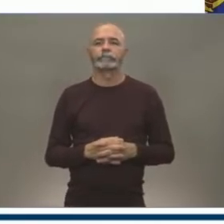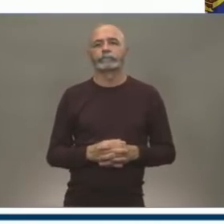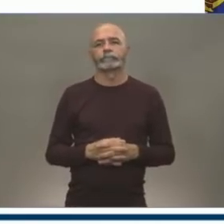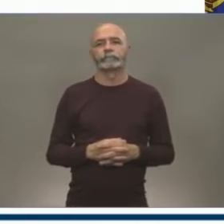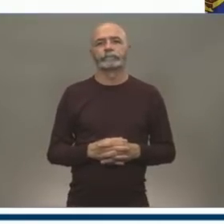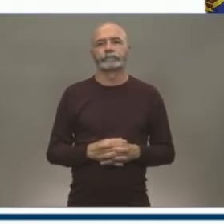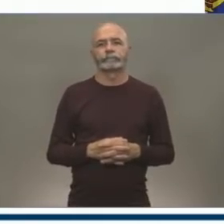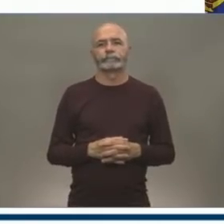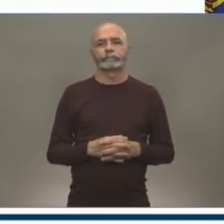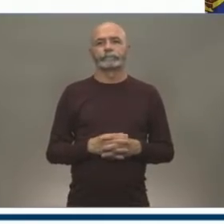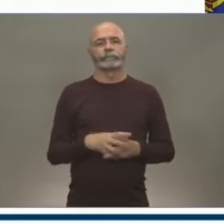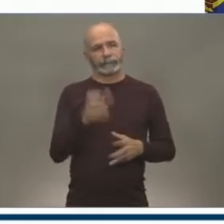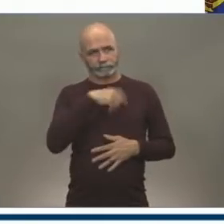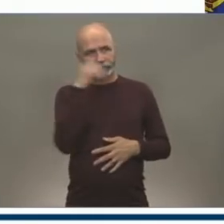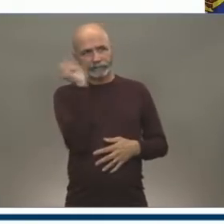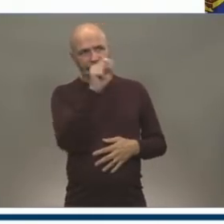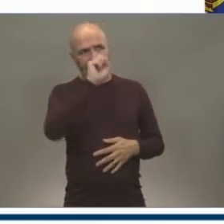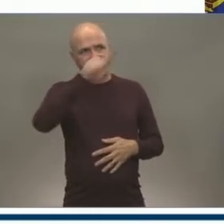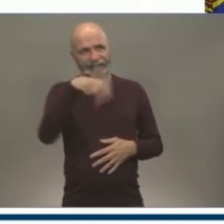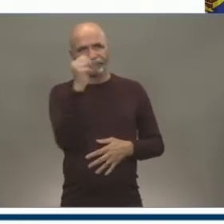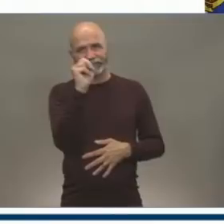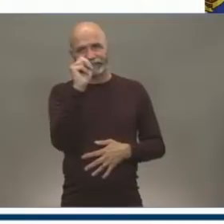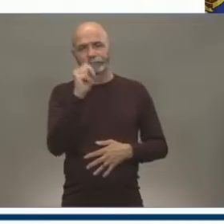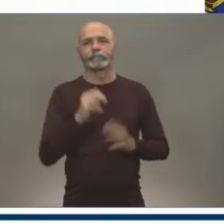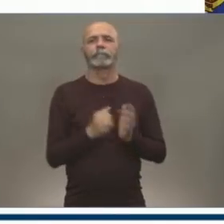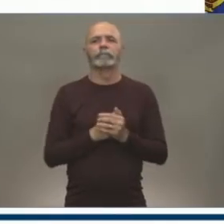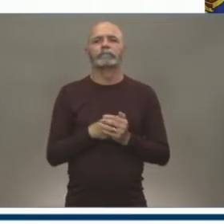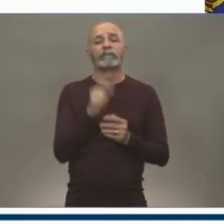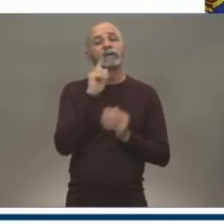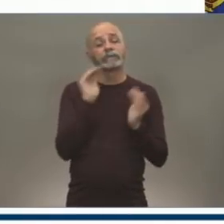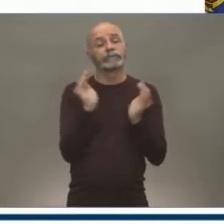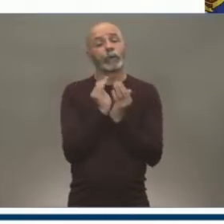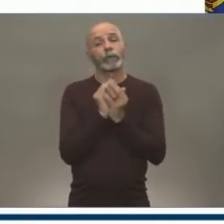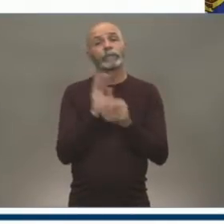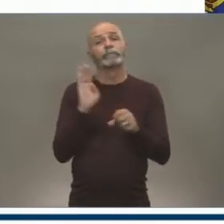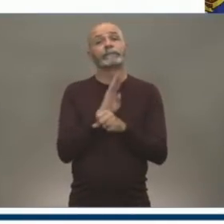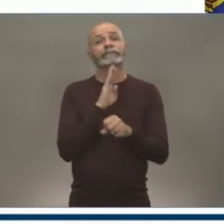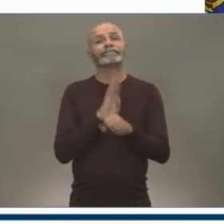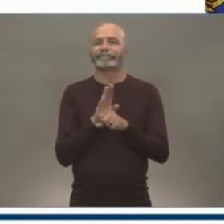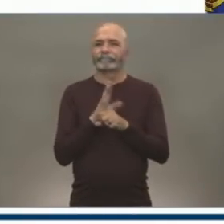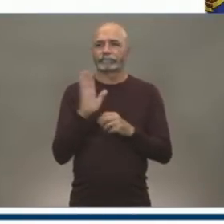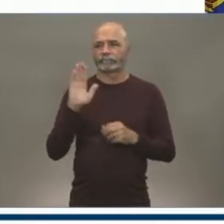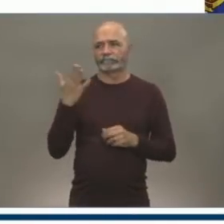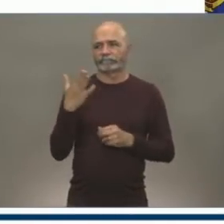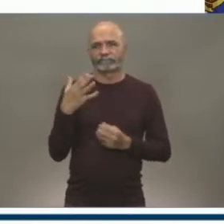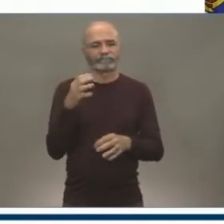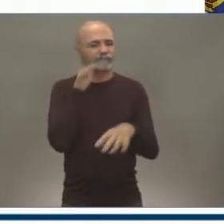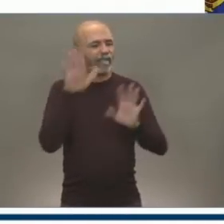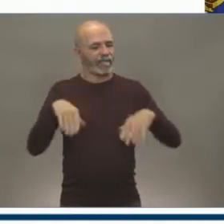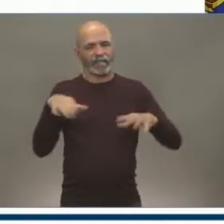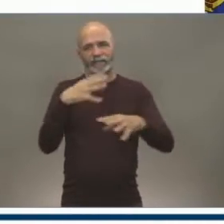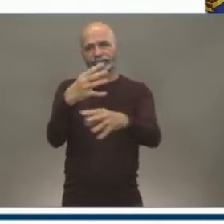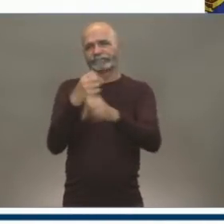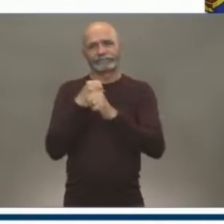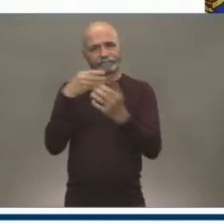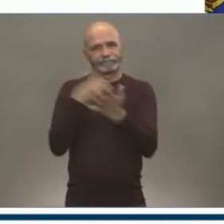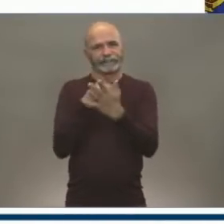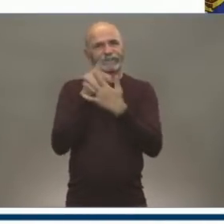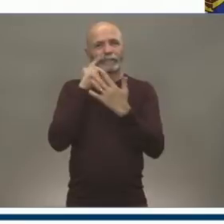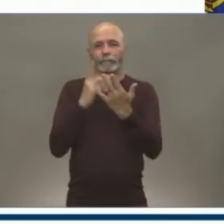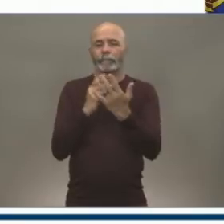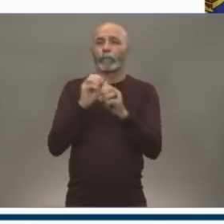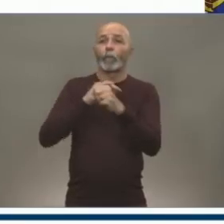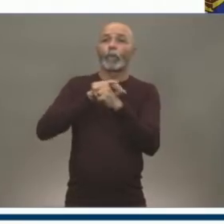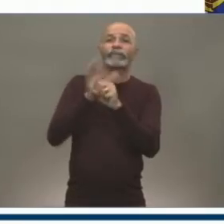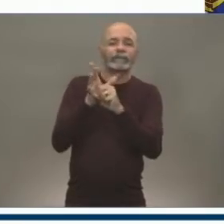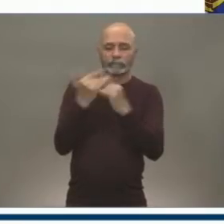Premier. I'm hearing from some small businesses that don't qualify for the province's new COVID aid program who remain worried about their survival, particularly